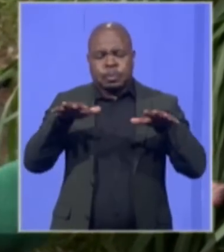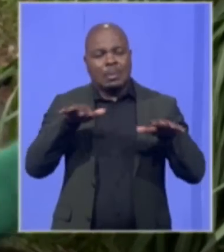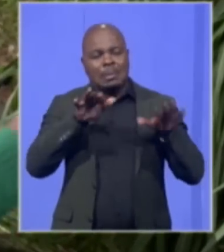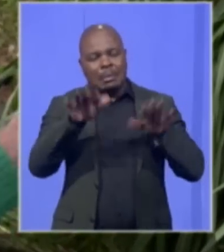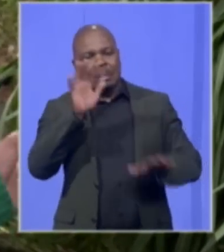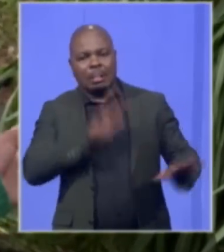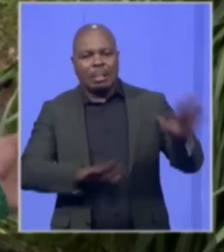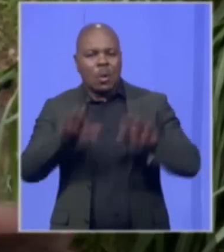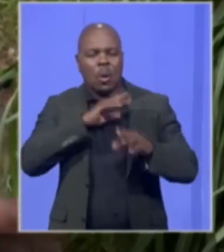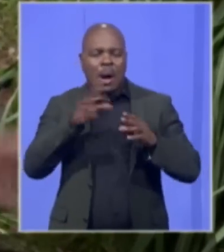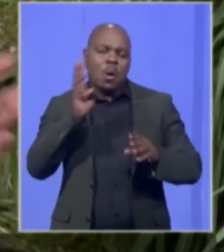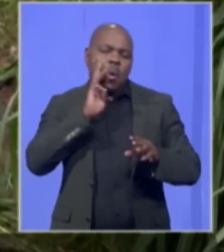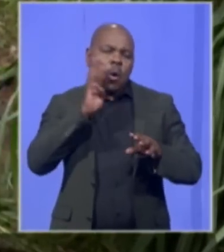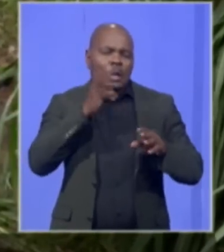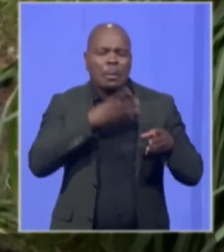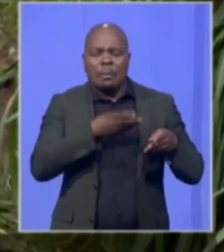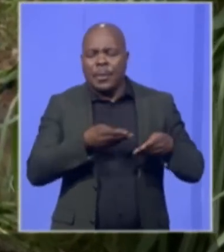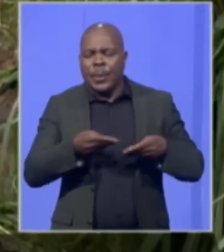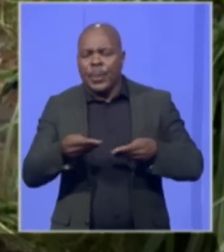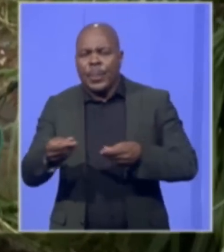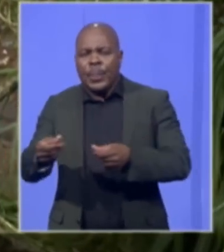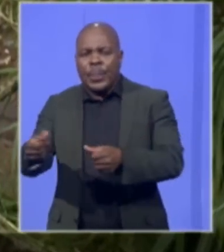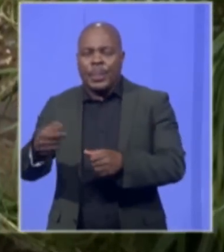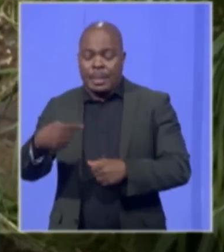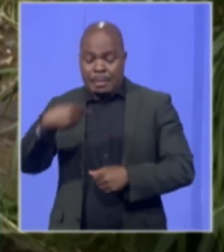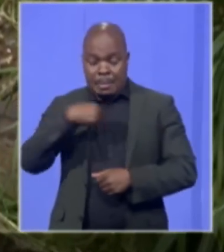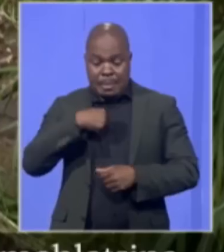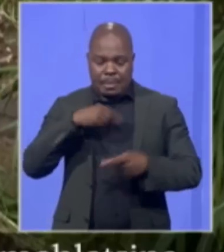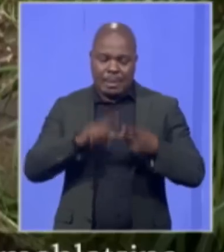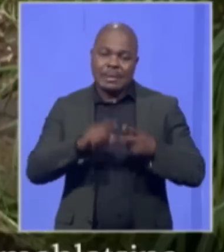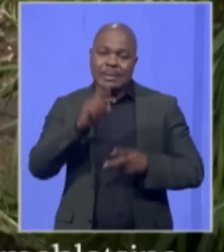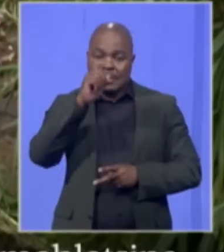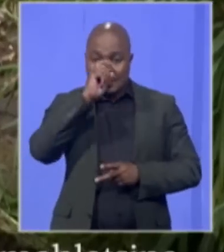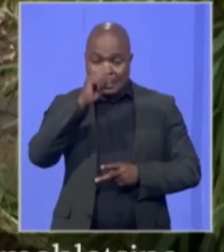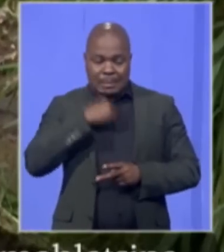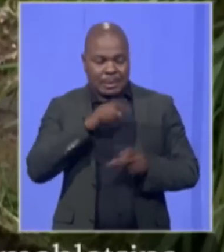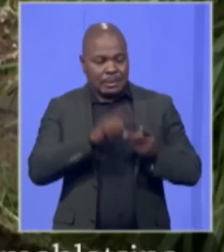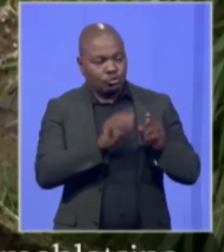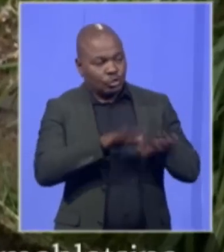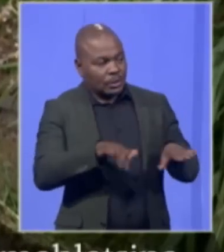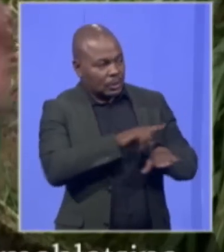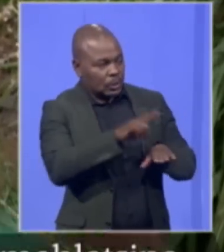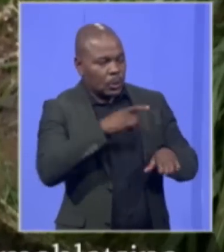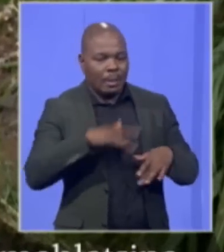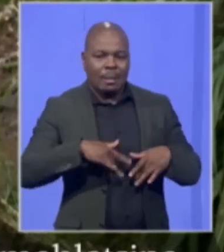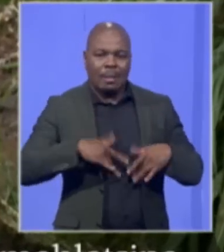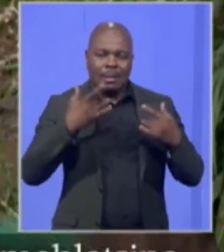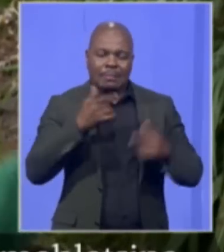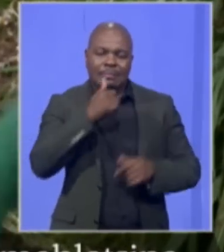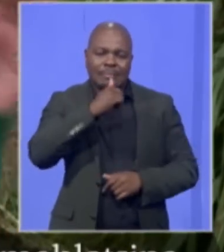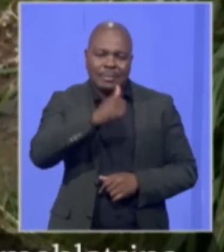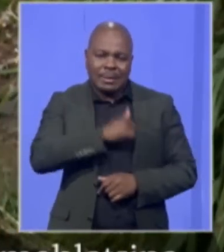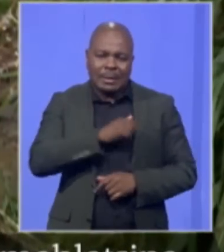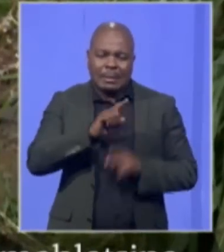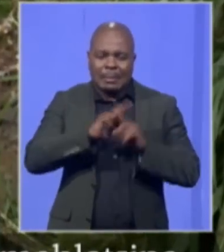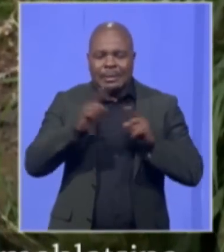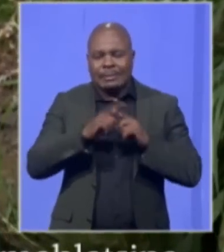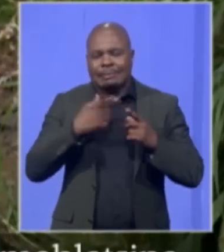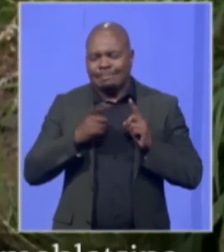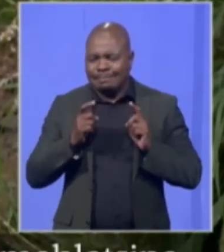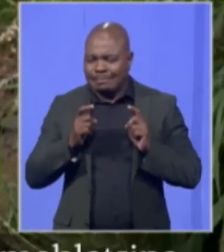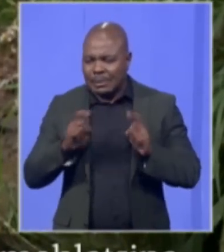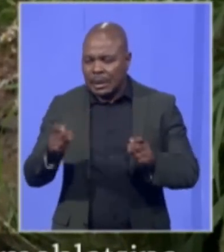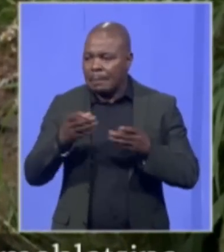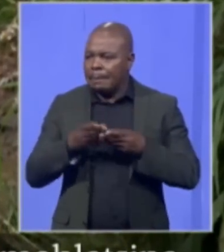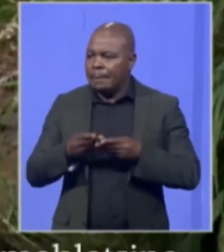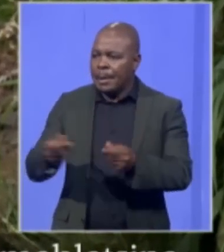washer pulled them away. But me and my sister and her kids, we survived. But the washer were in front of us.